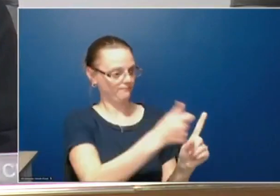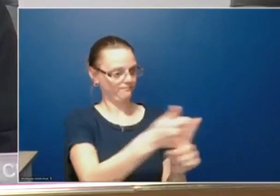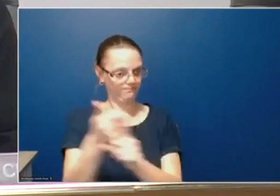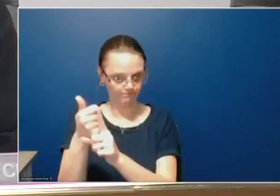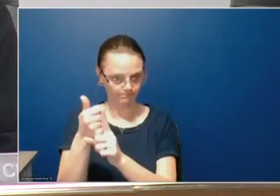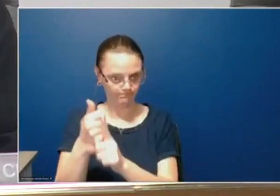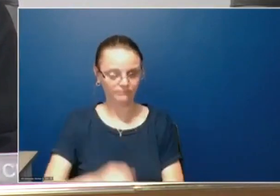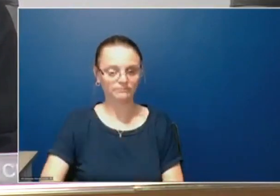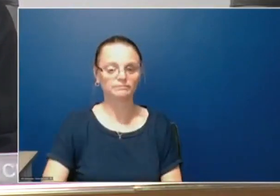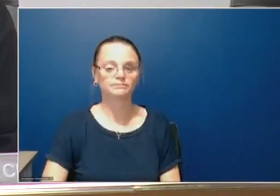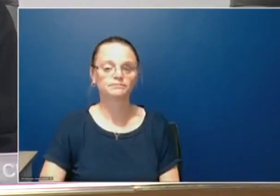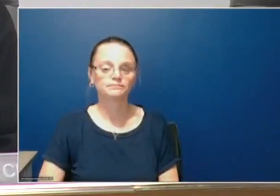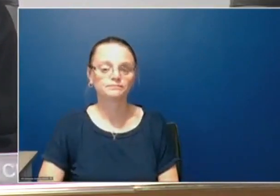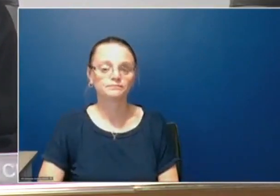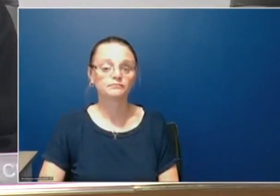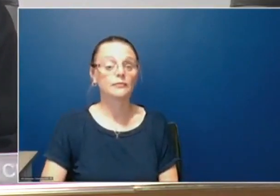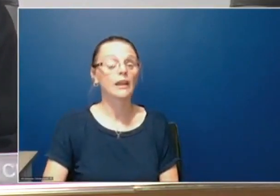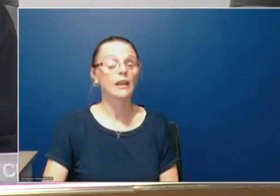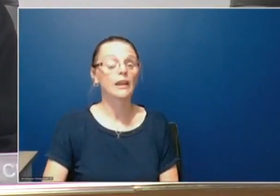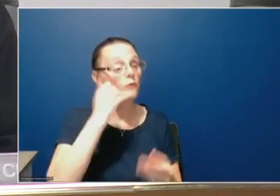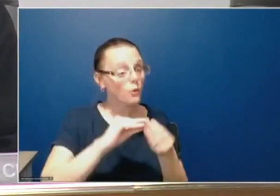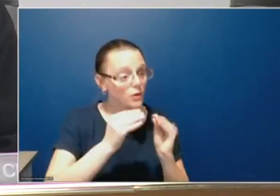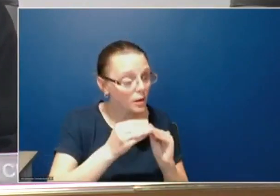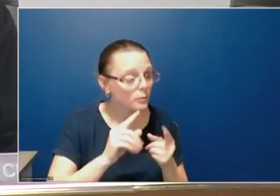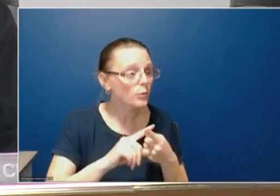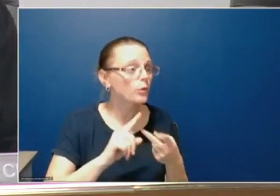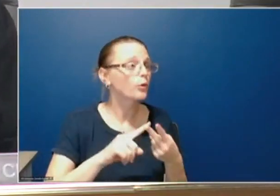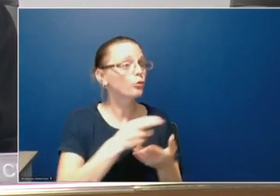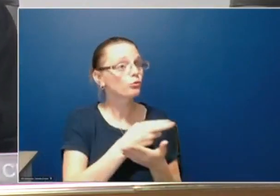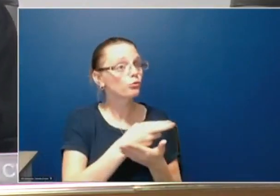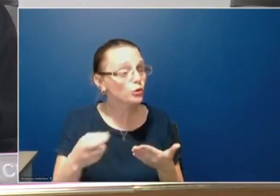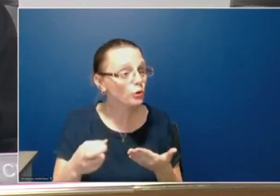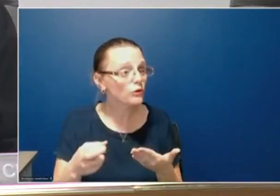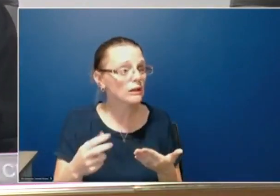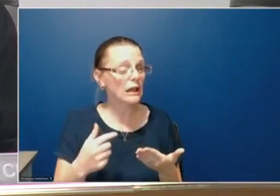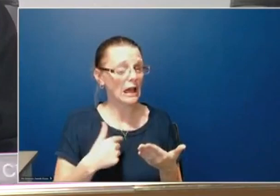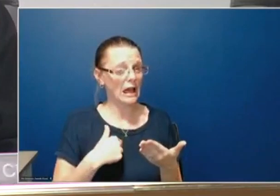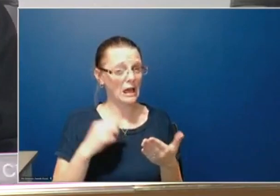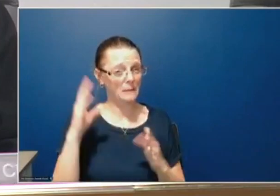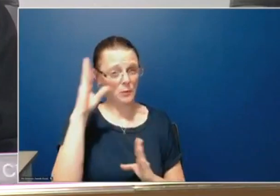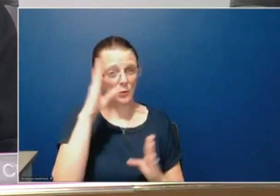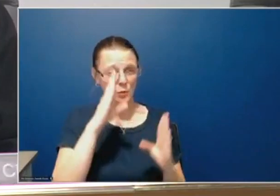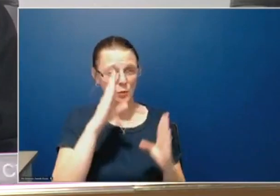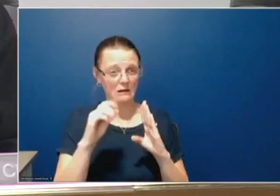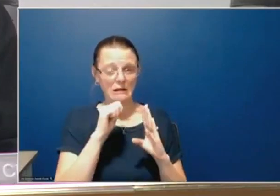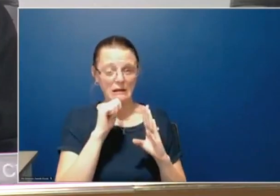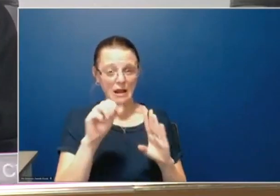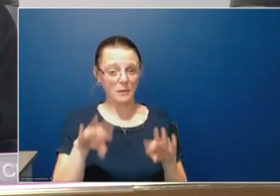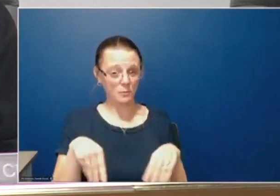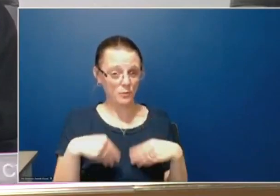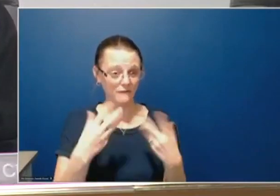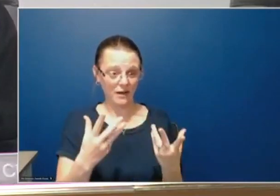Regarding pregnancy resource hotlines, grant programs, etc., I worry that they don't allow for the provision of abortion